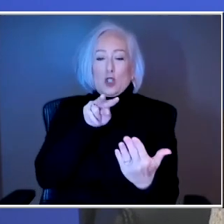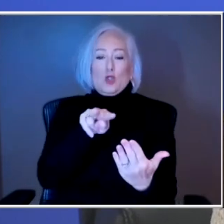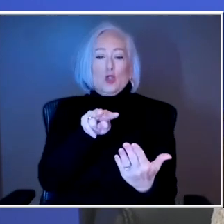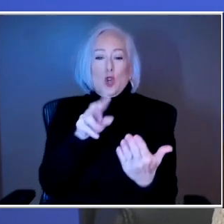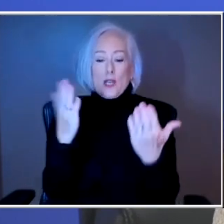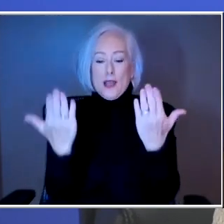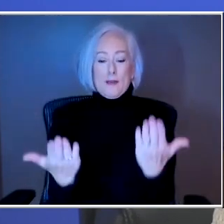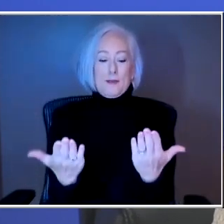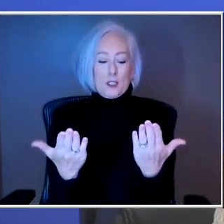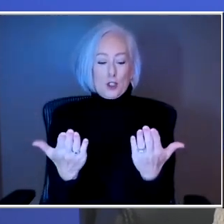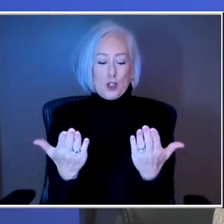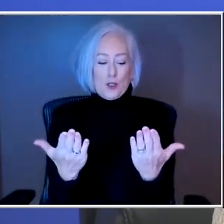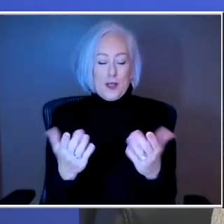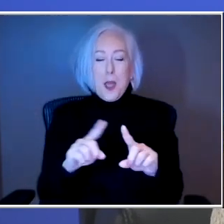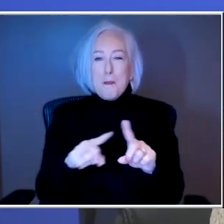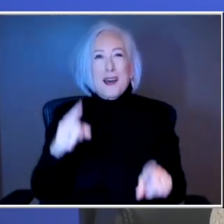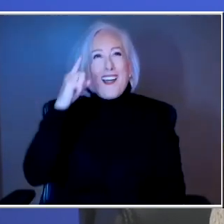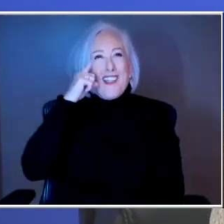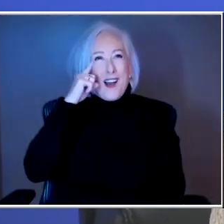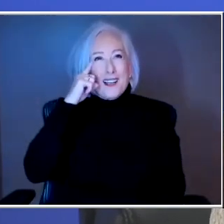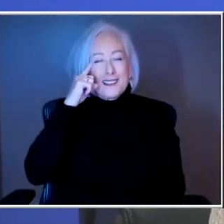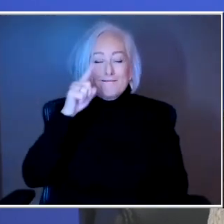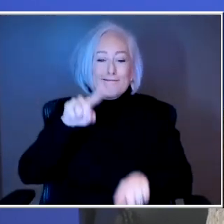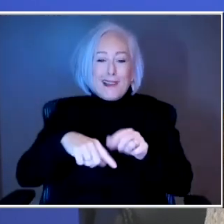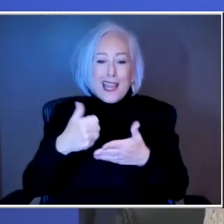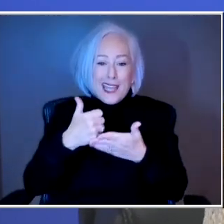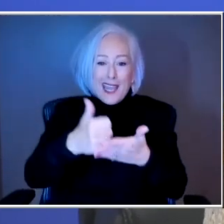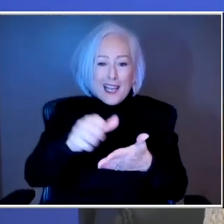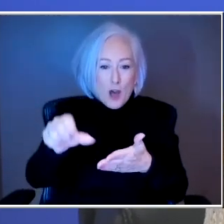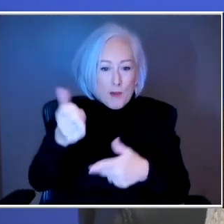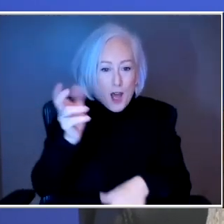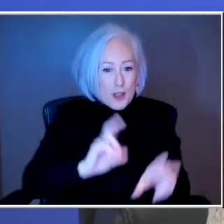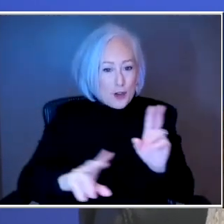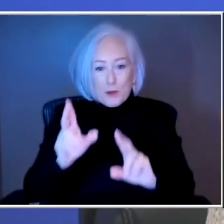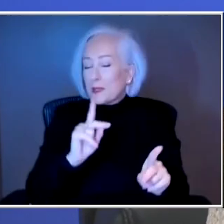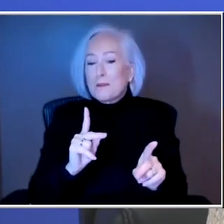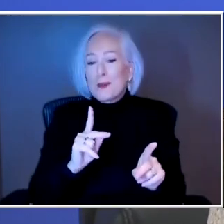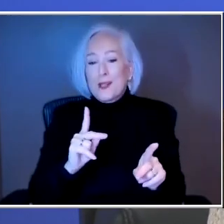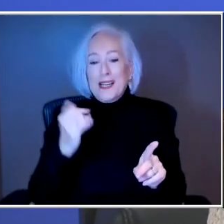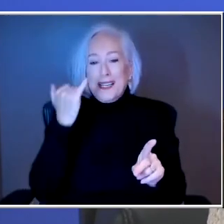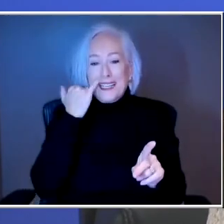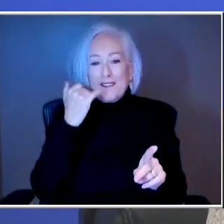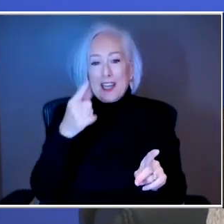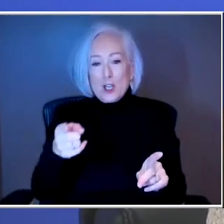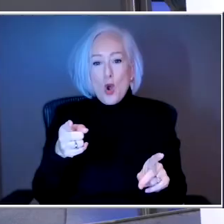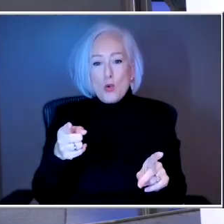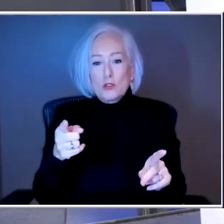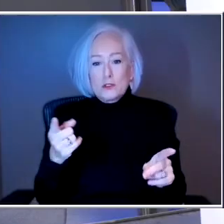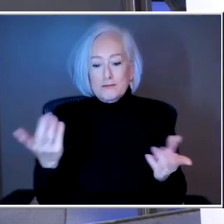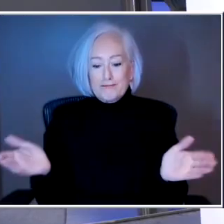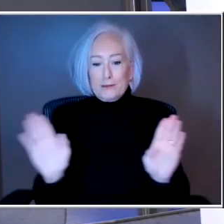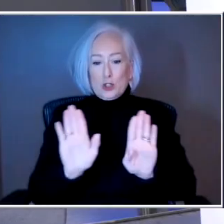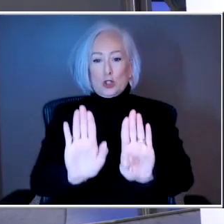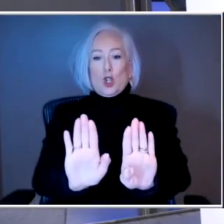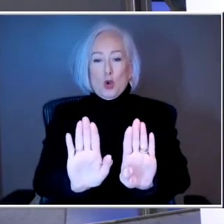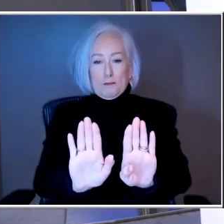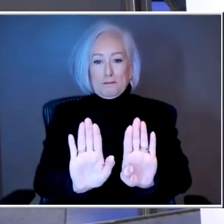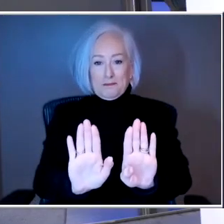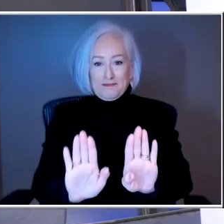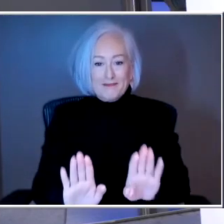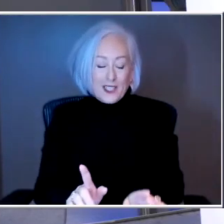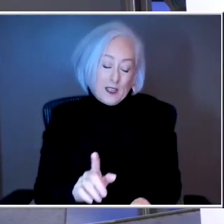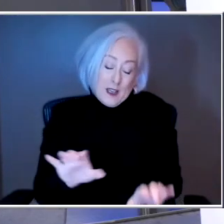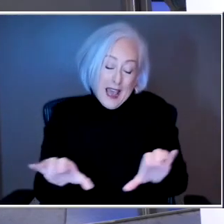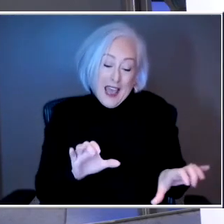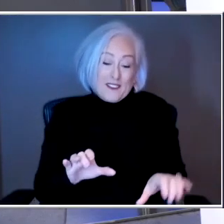so I've done Facebook Lives for it. I've really put myself out there. Well, and like Candace was saying, she goes, it took a long